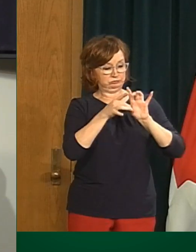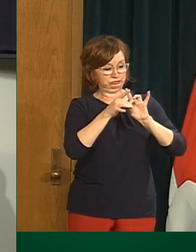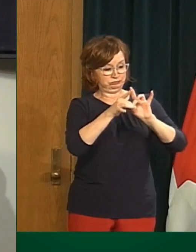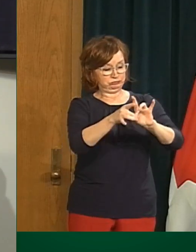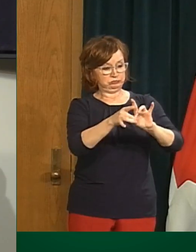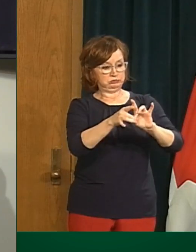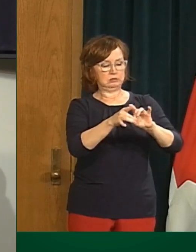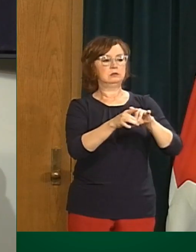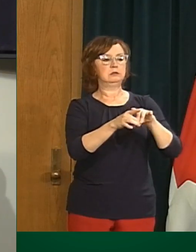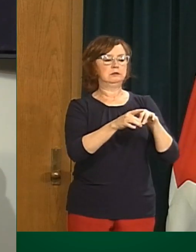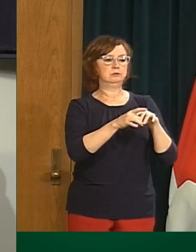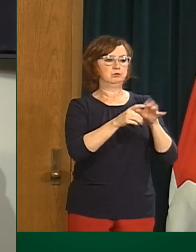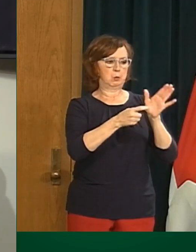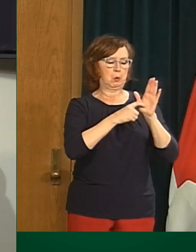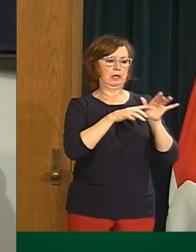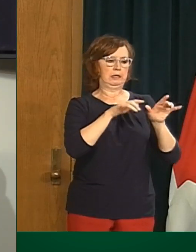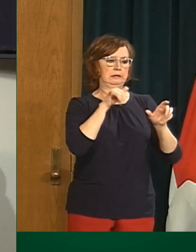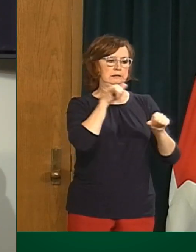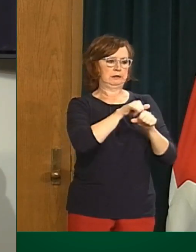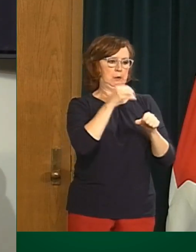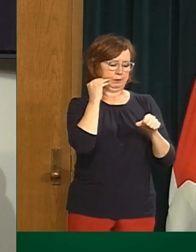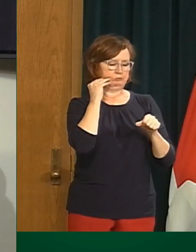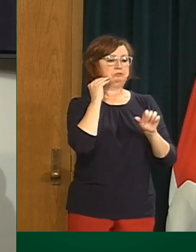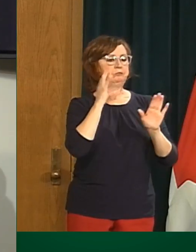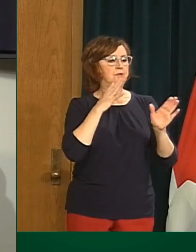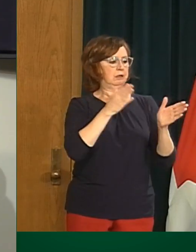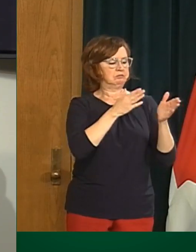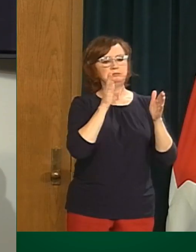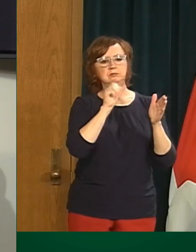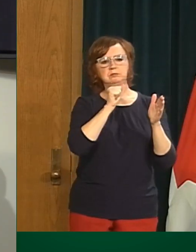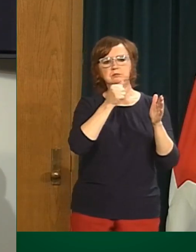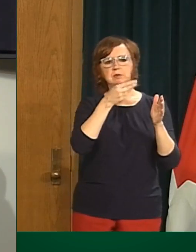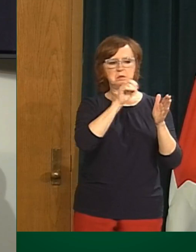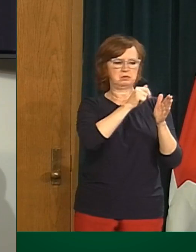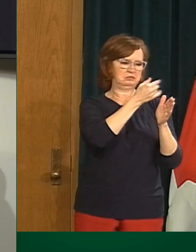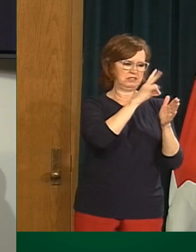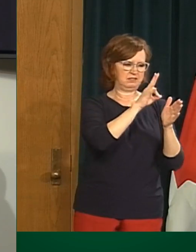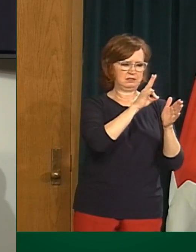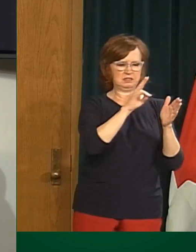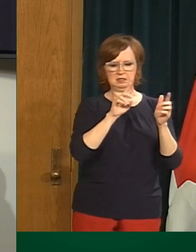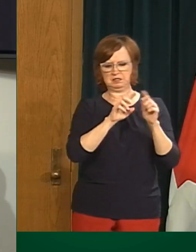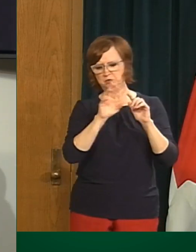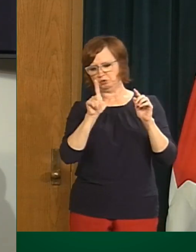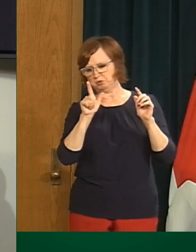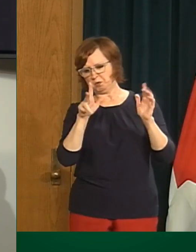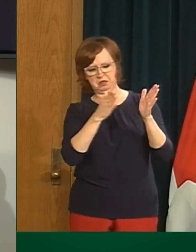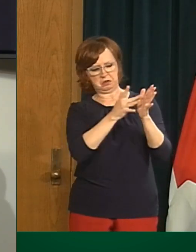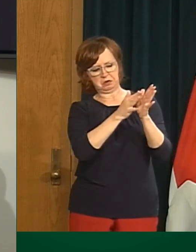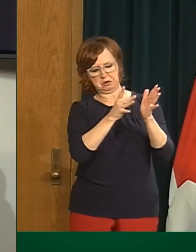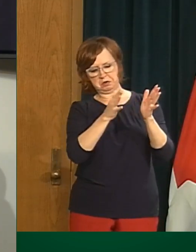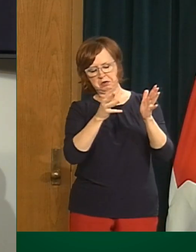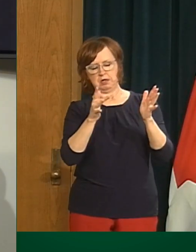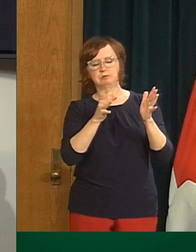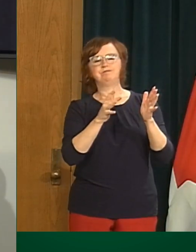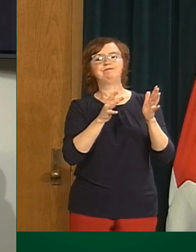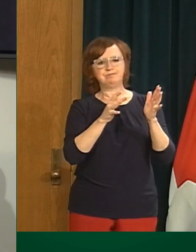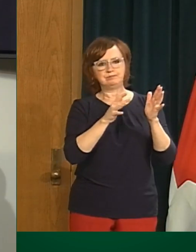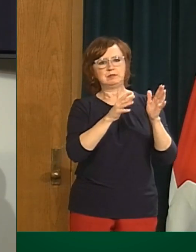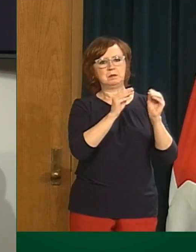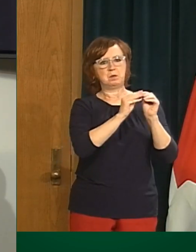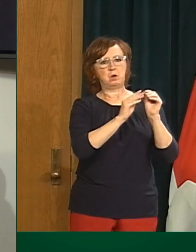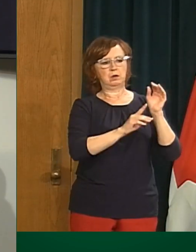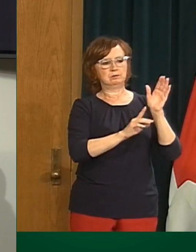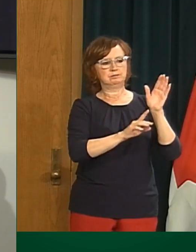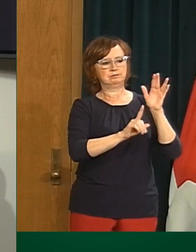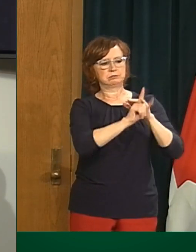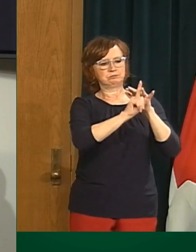Then from April 17 to April 23, we started to get more